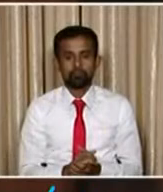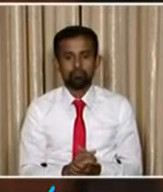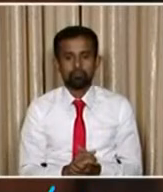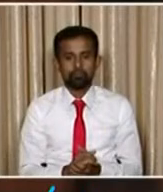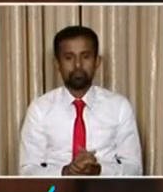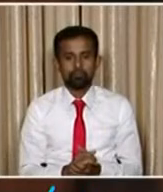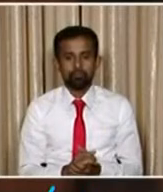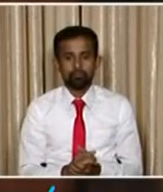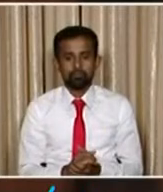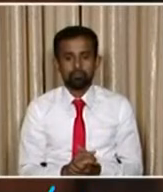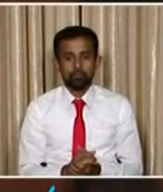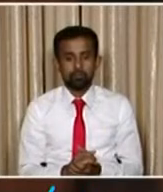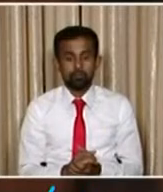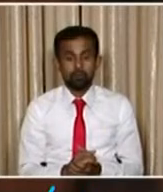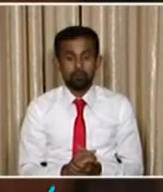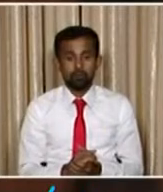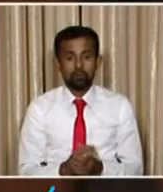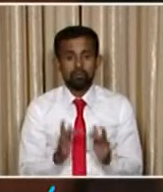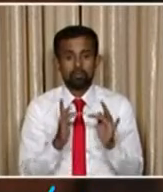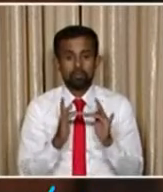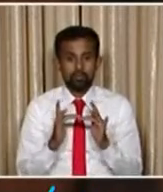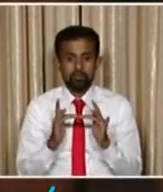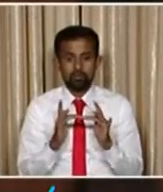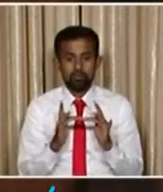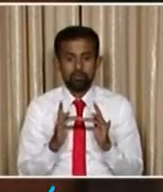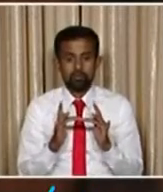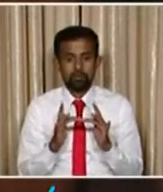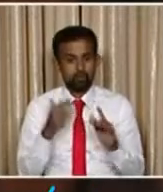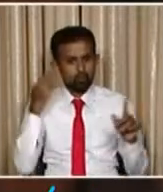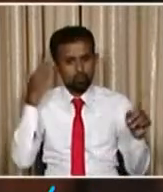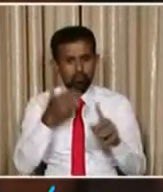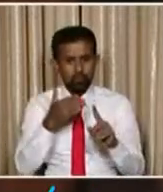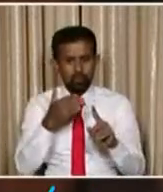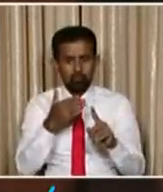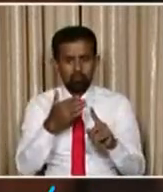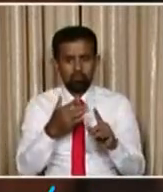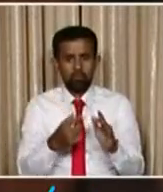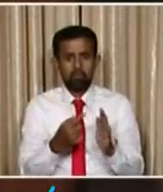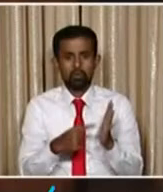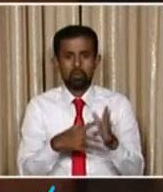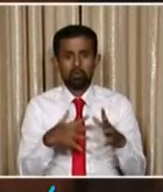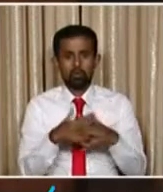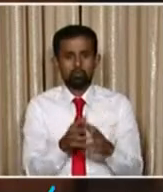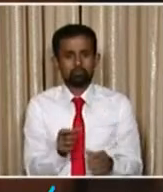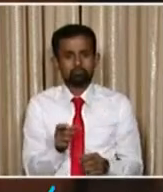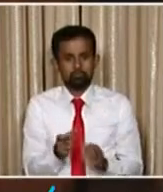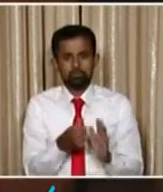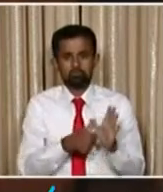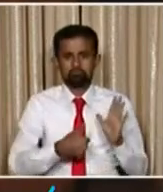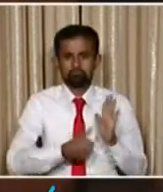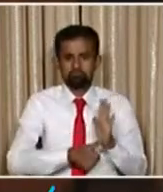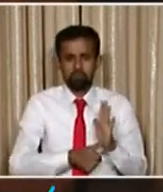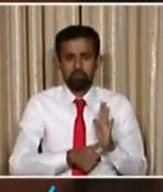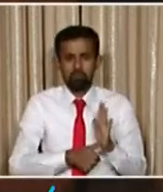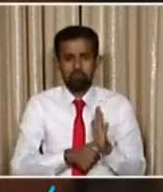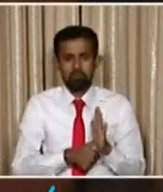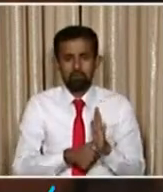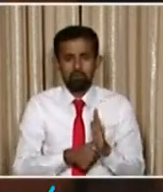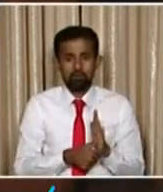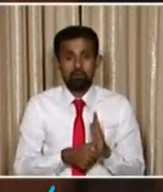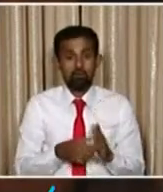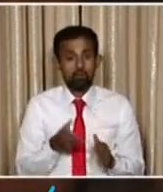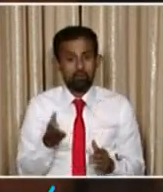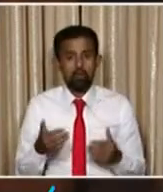now we have the ICCPR Act which is being abused to arrest people who are against your view. to use against people